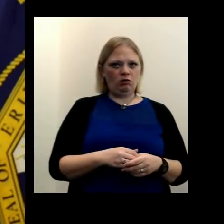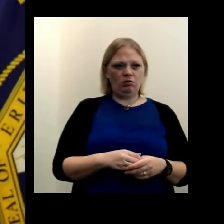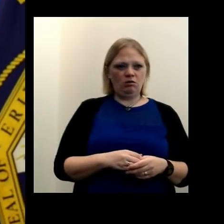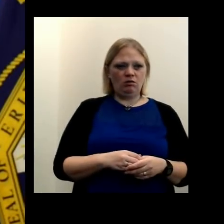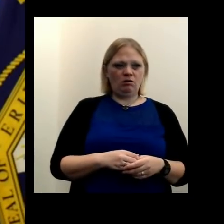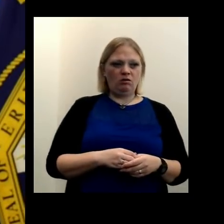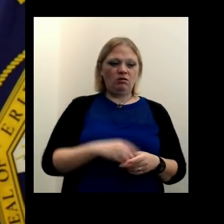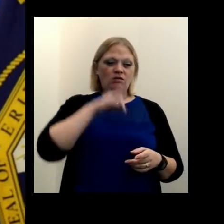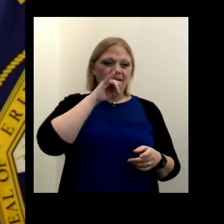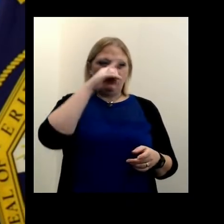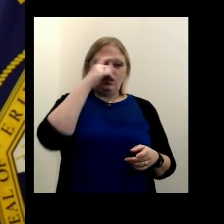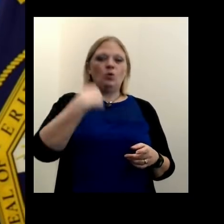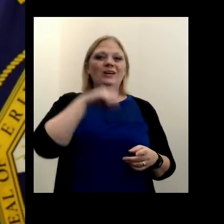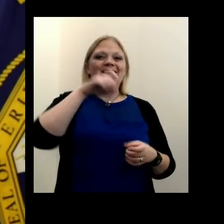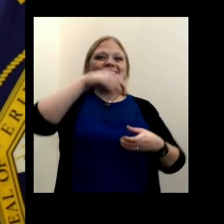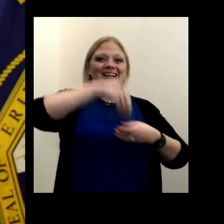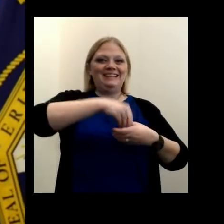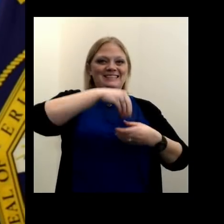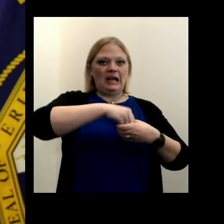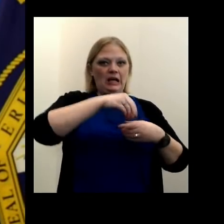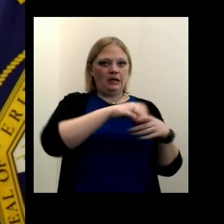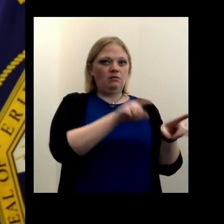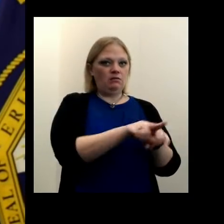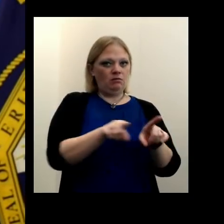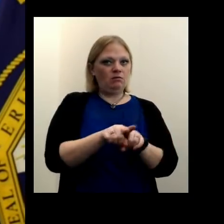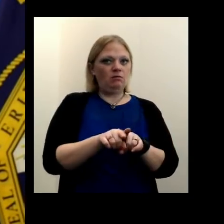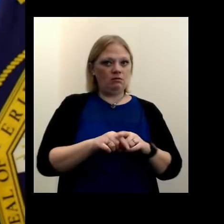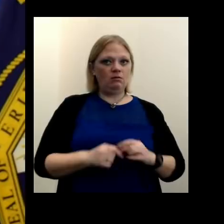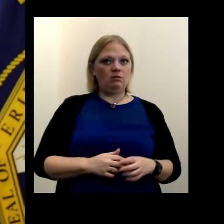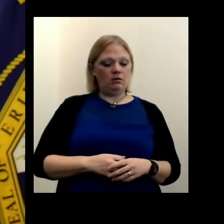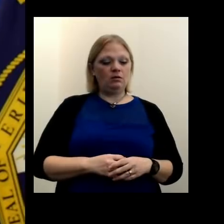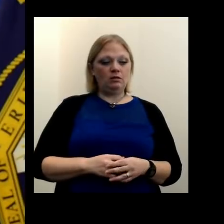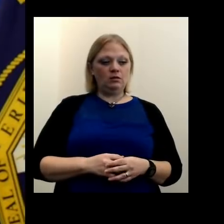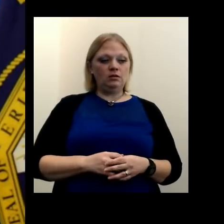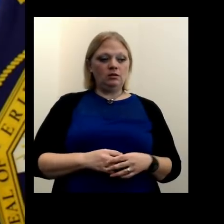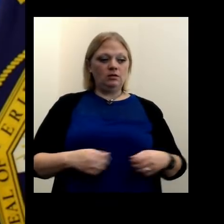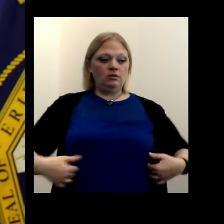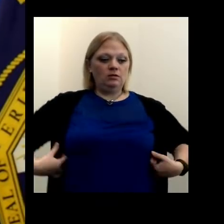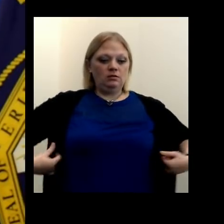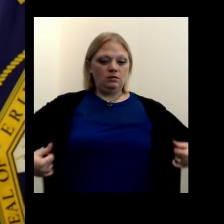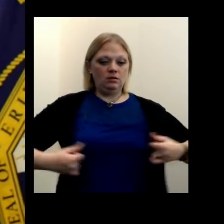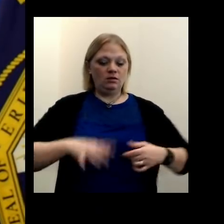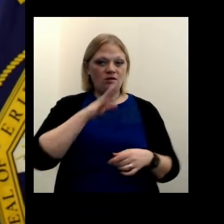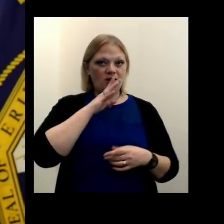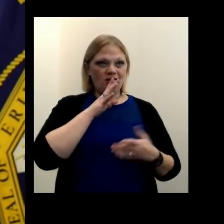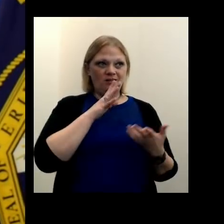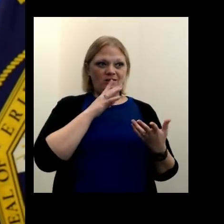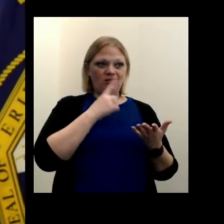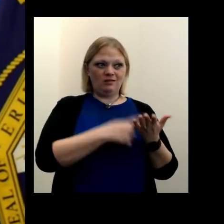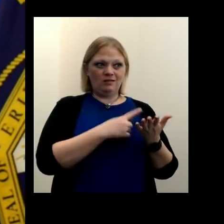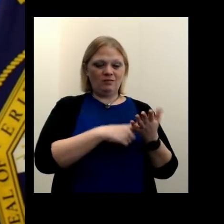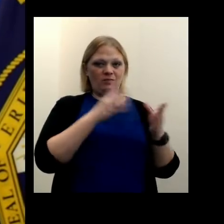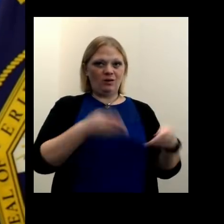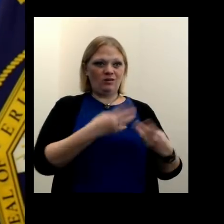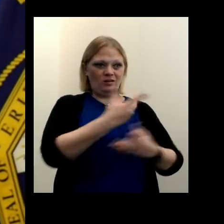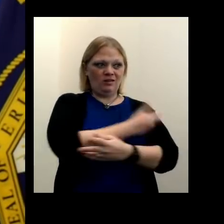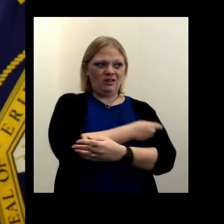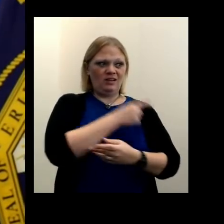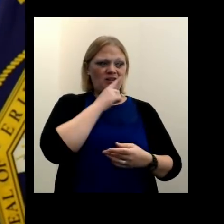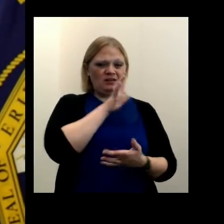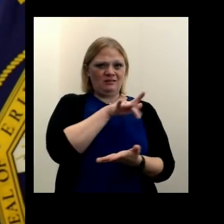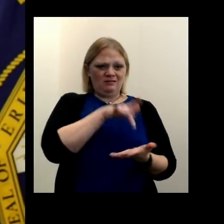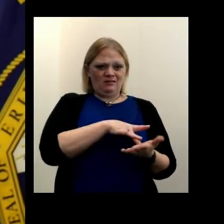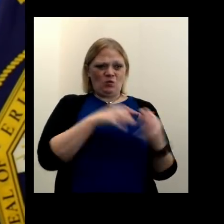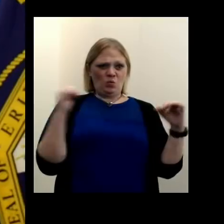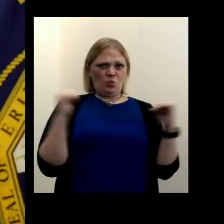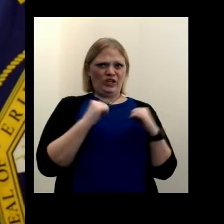because we need indoor capability as well. We're going to be talking about providing vaccines in the dead of winter. So we're